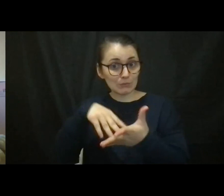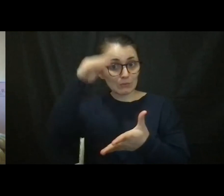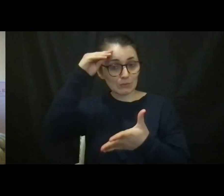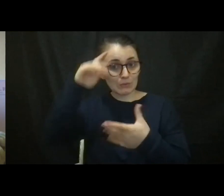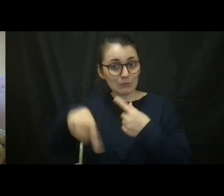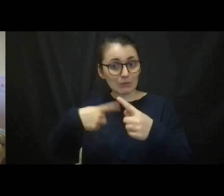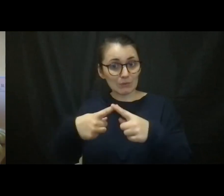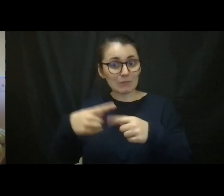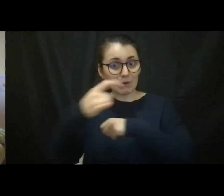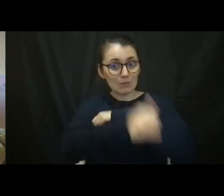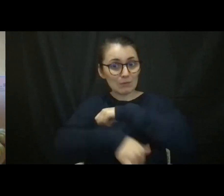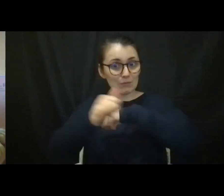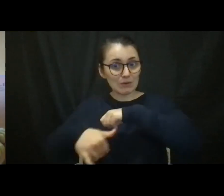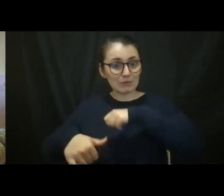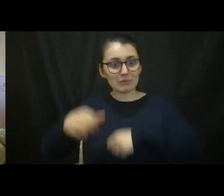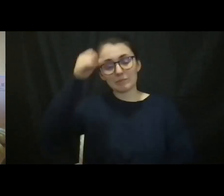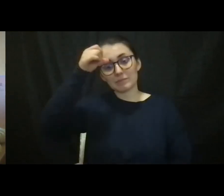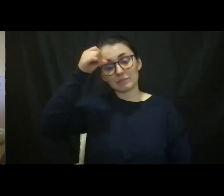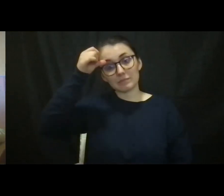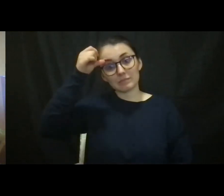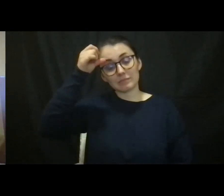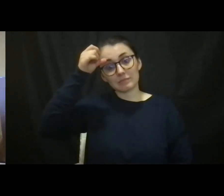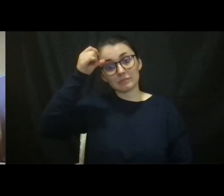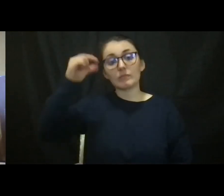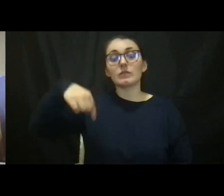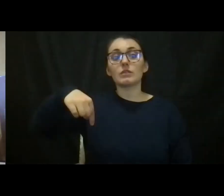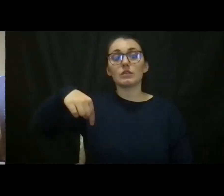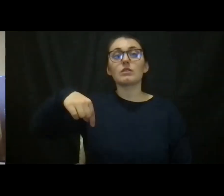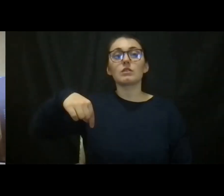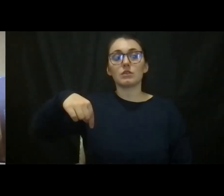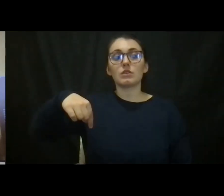Q is for the Quimbies, who lived in Klickitat Street.